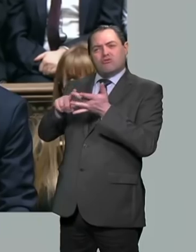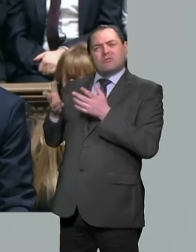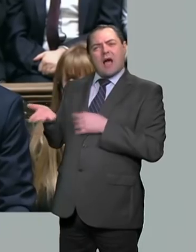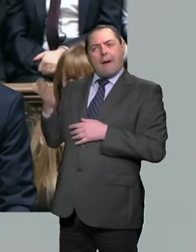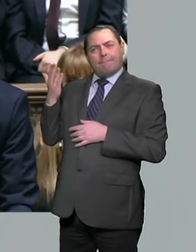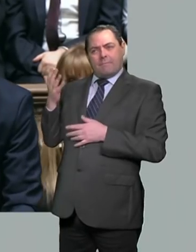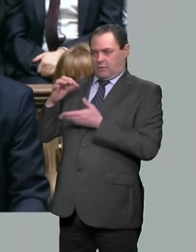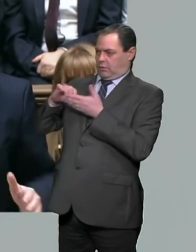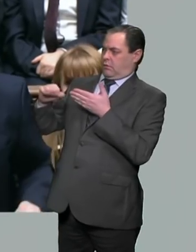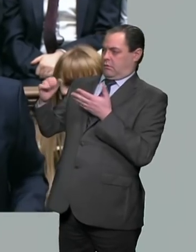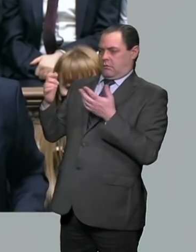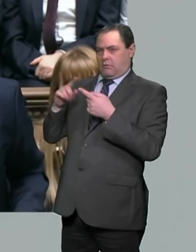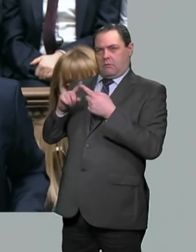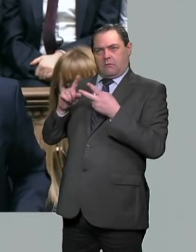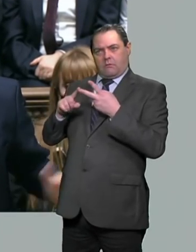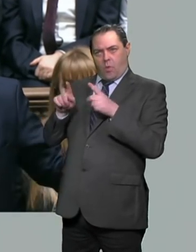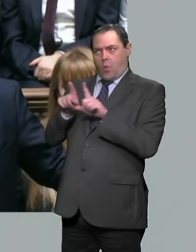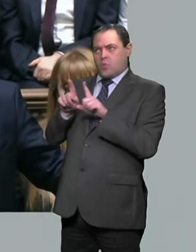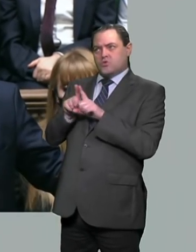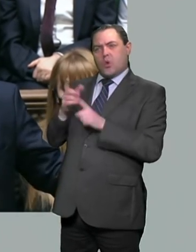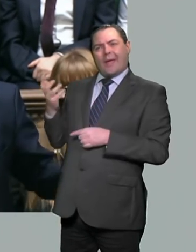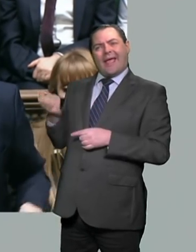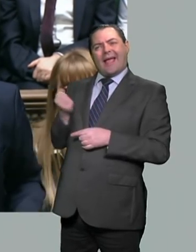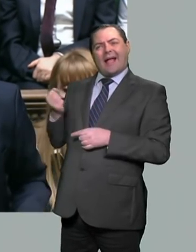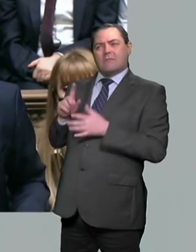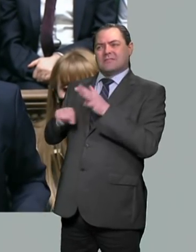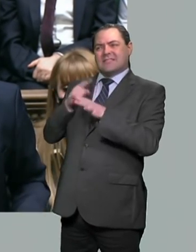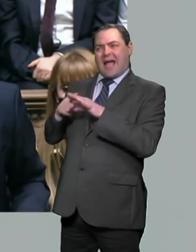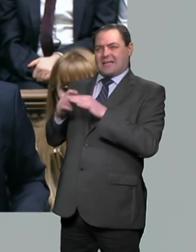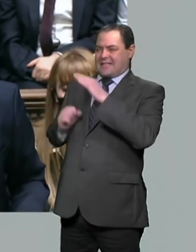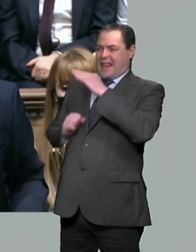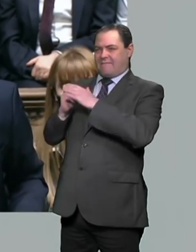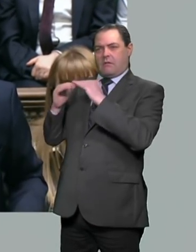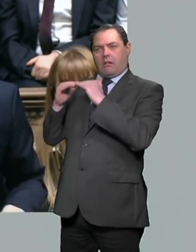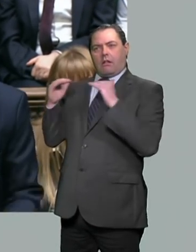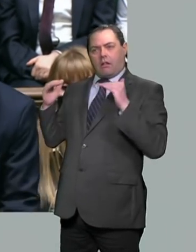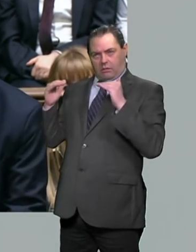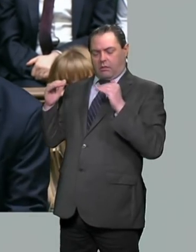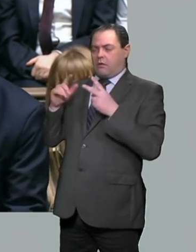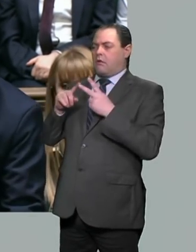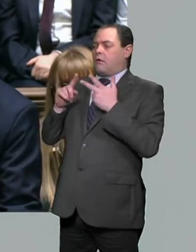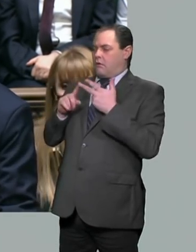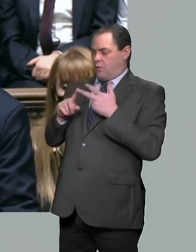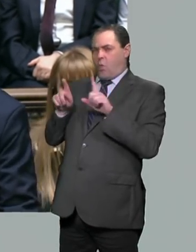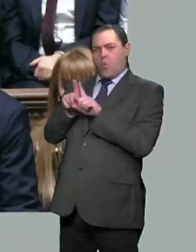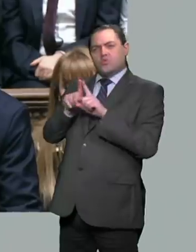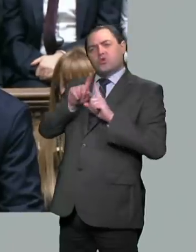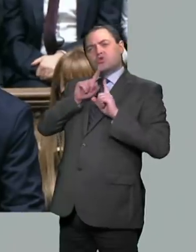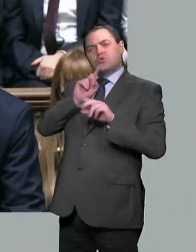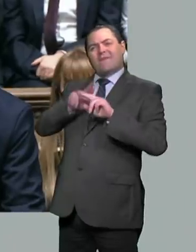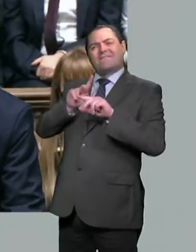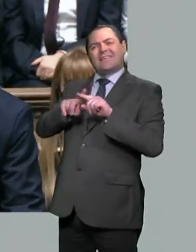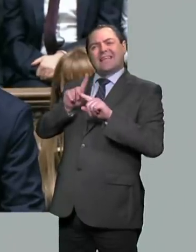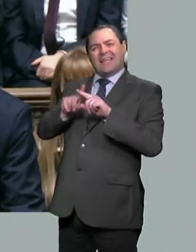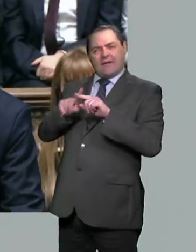Thresholds for income tax, frozen. A stealth tax on working people. The threshold for tuition fees, frozen.